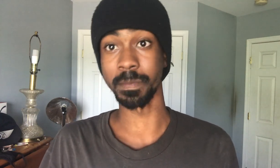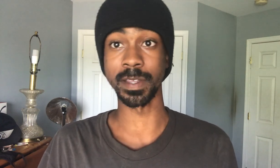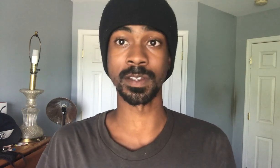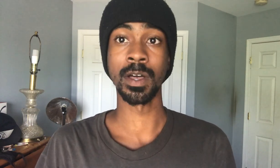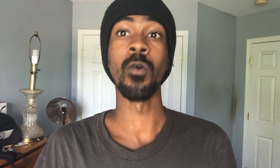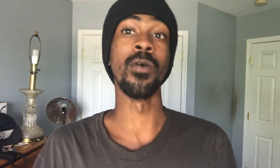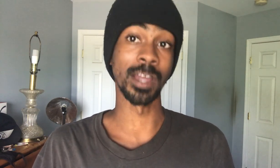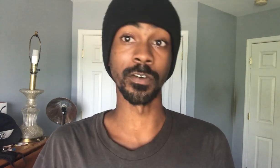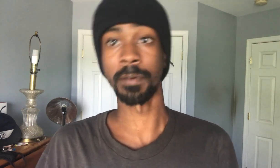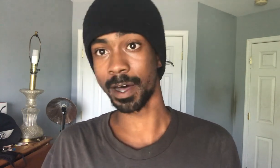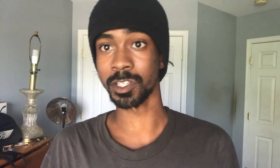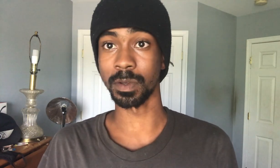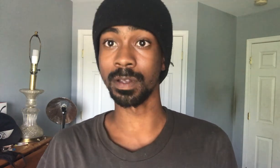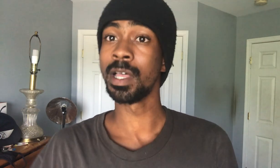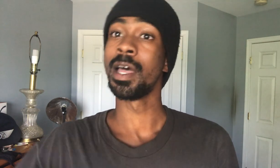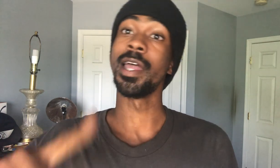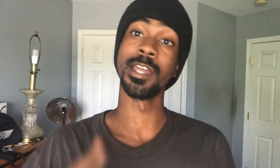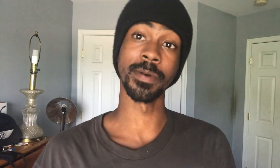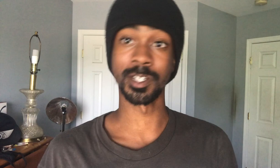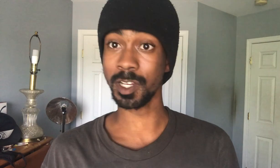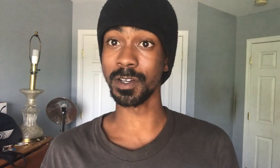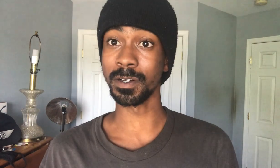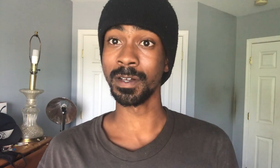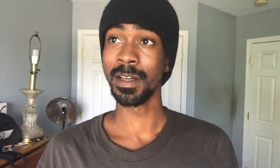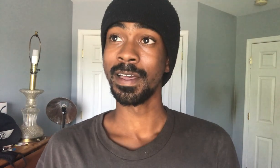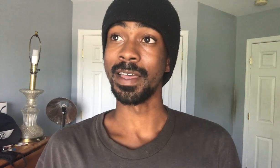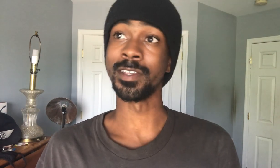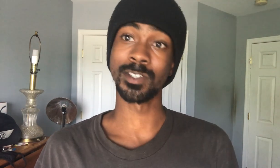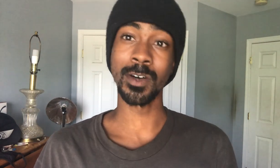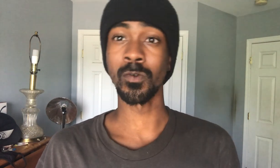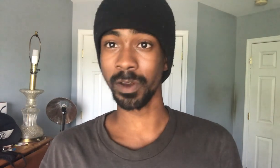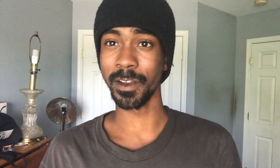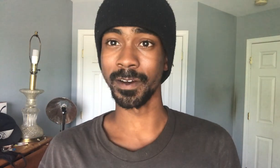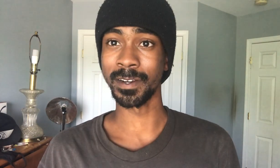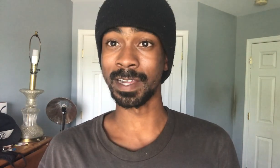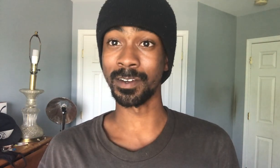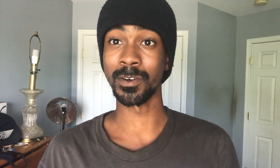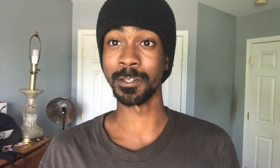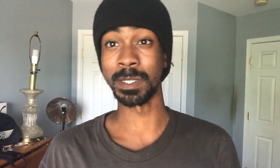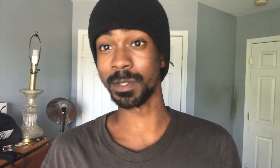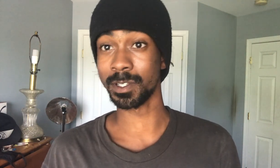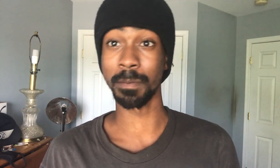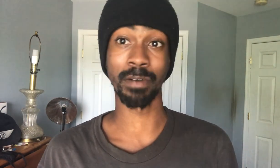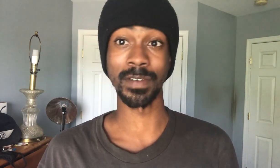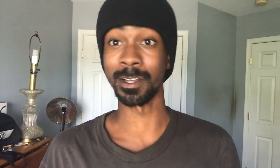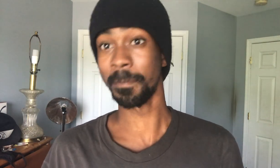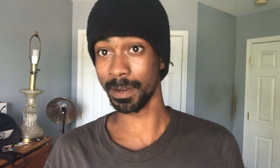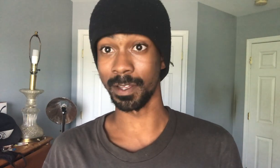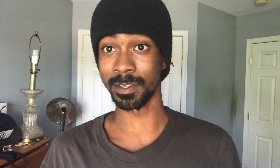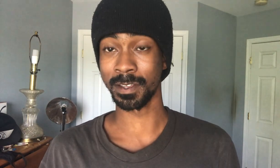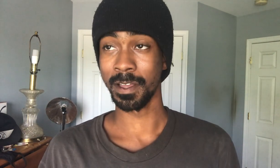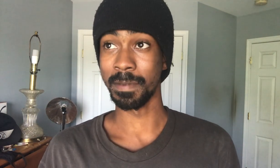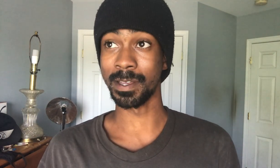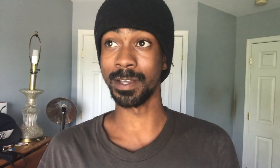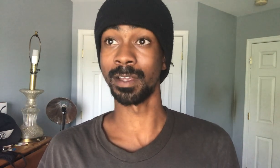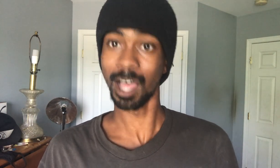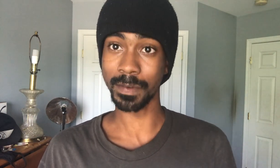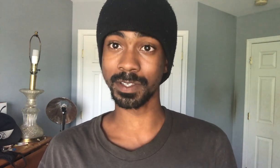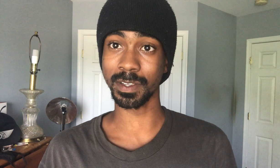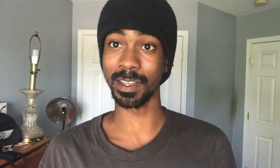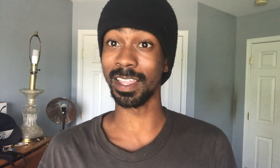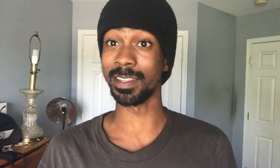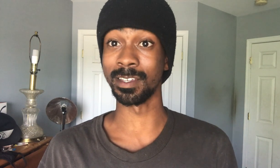First Amendment whenever possible. And number two, it's so weird that, of course, people say private companies,